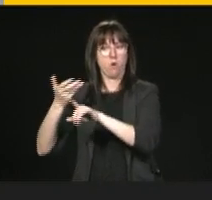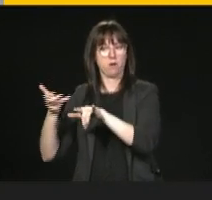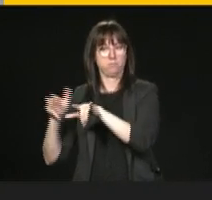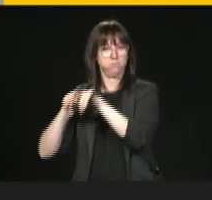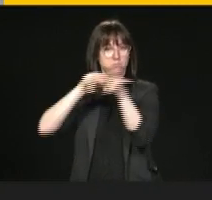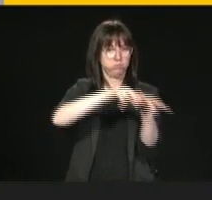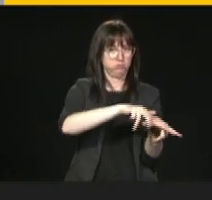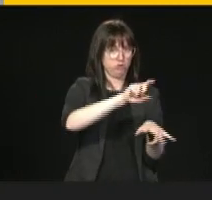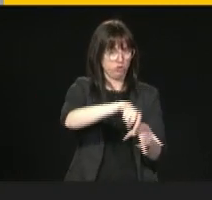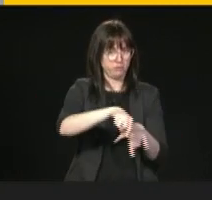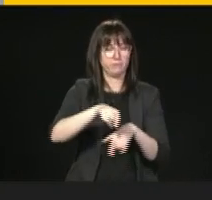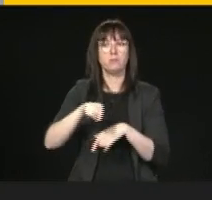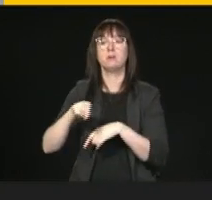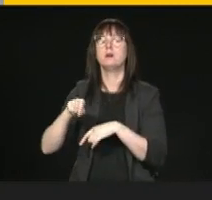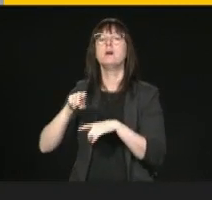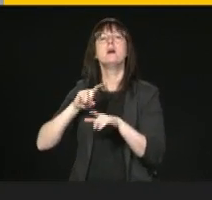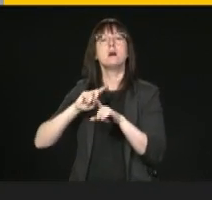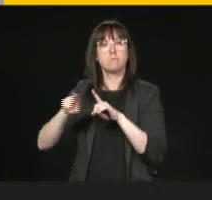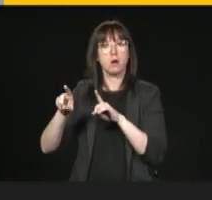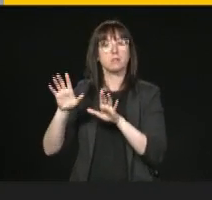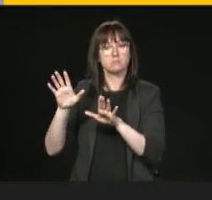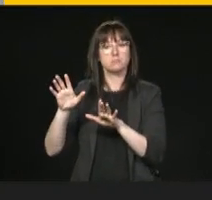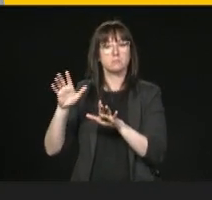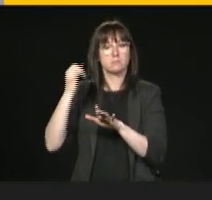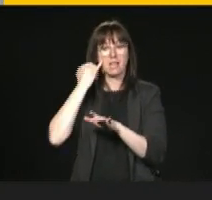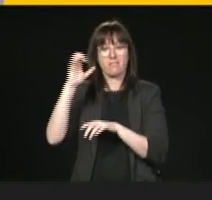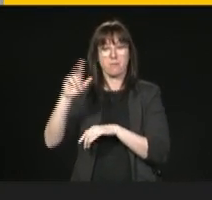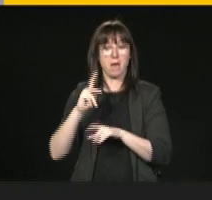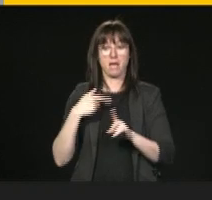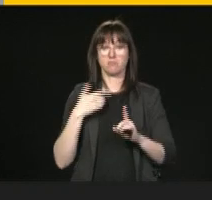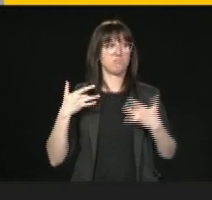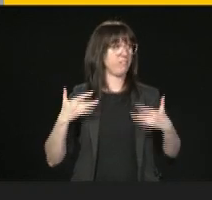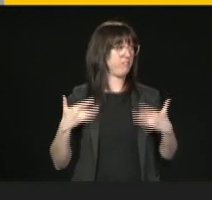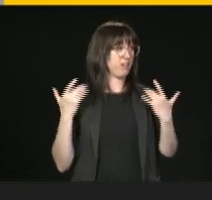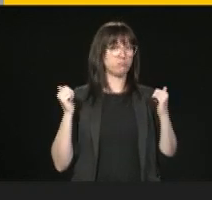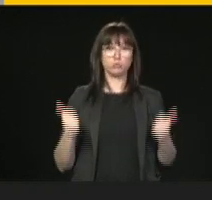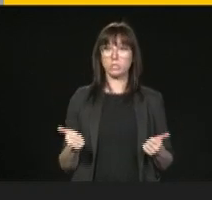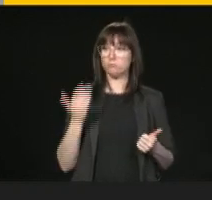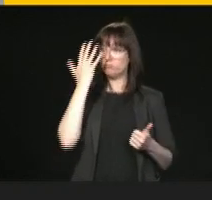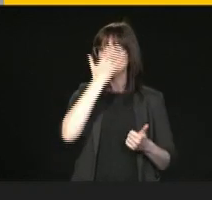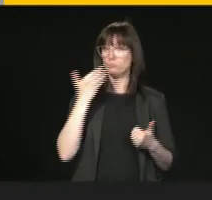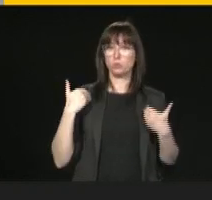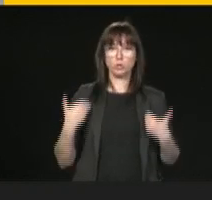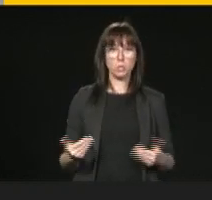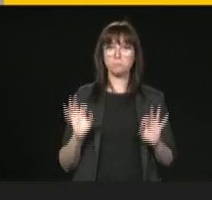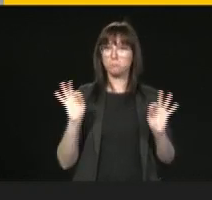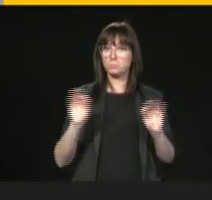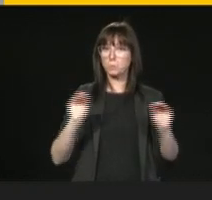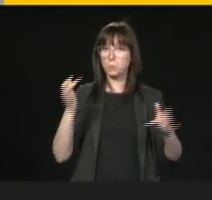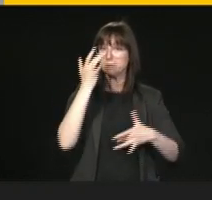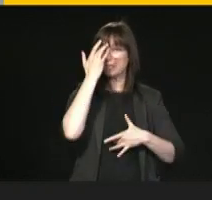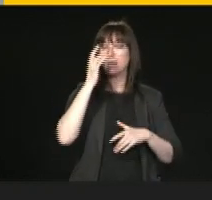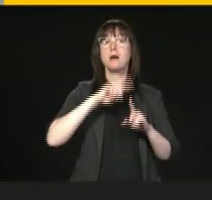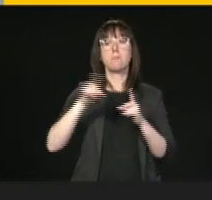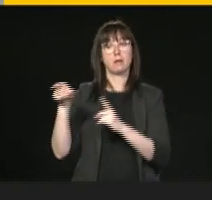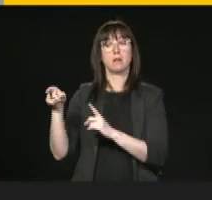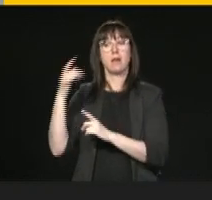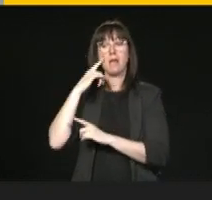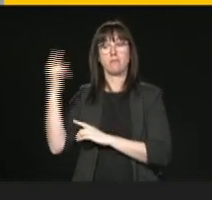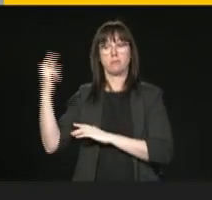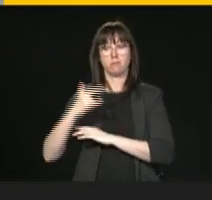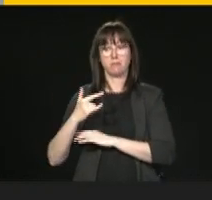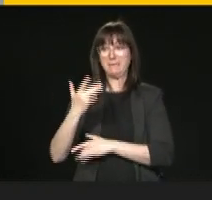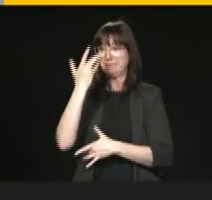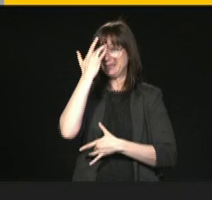travelers coming back who have no symptoms and look and feel well. So the ones who are ill, that's straightforward. It's always been in the Quarantine Act. If you have an